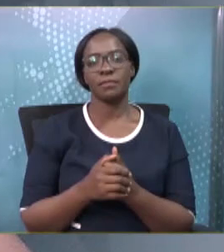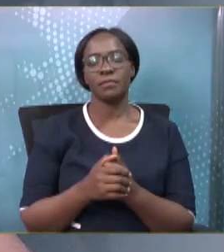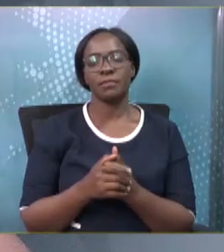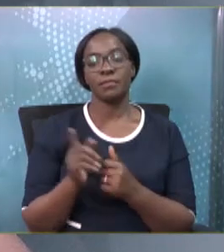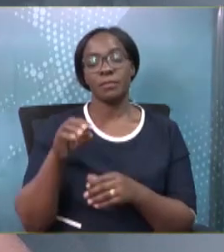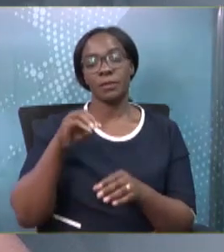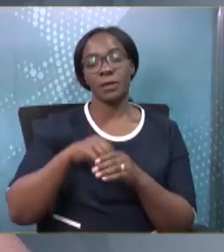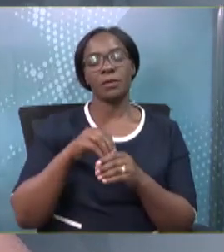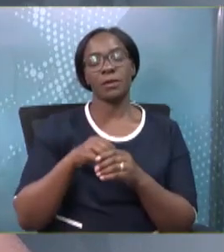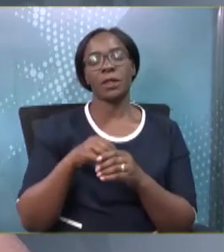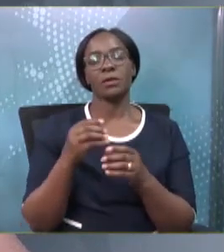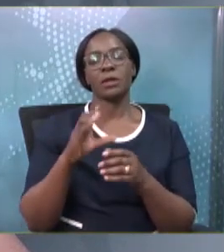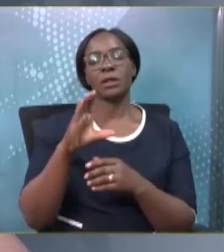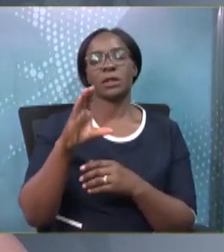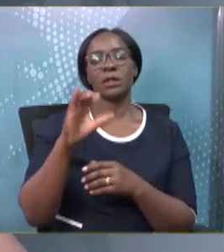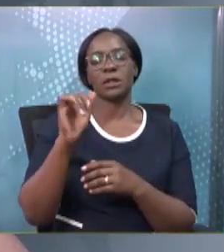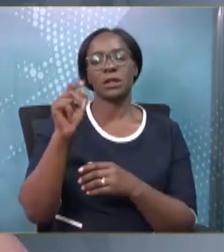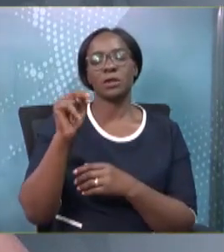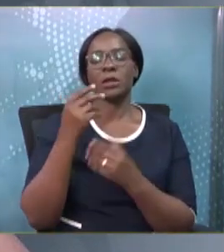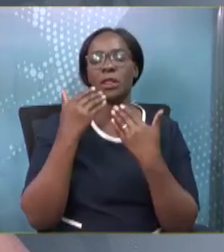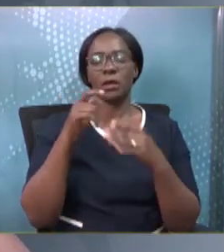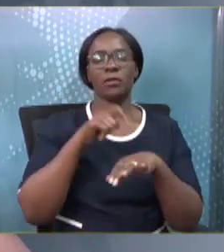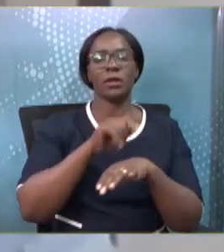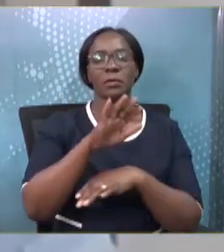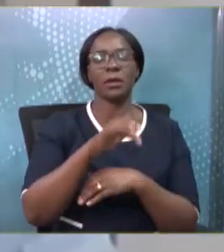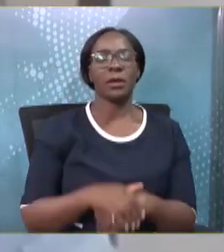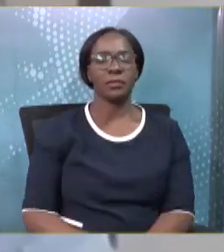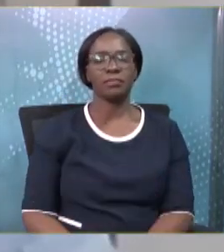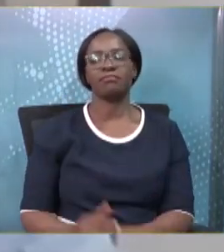Omuhulu, investment analyst at Saiton, thank you for making time. Thank you so much.